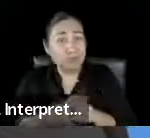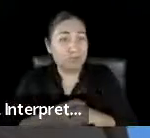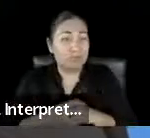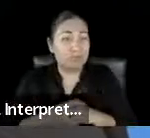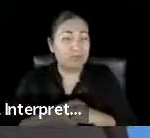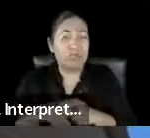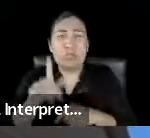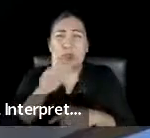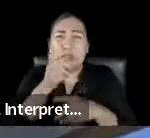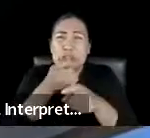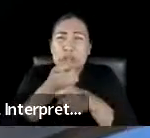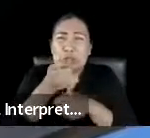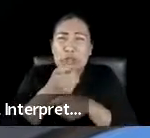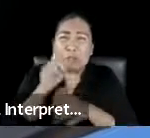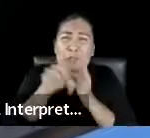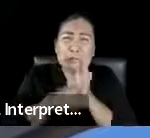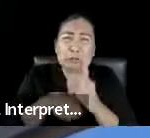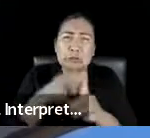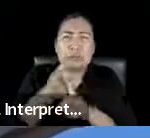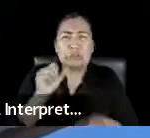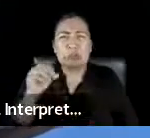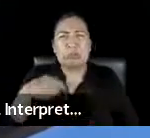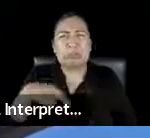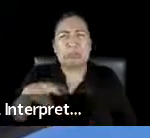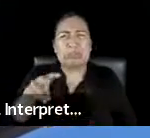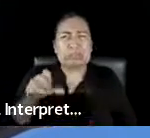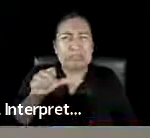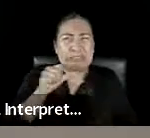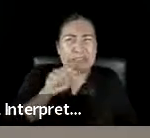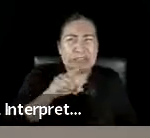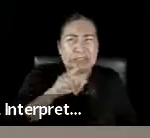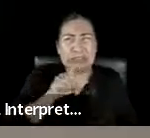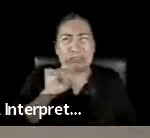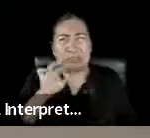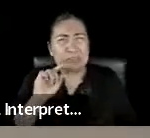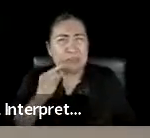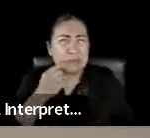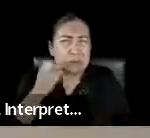You would joke about suicide, so I didn't know whether to take it seriously or not.